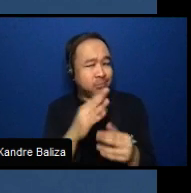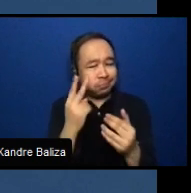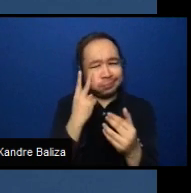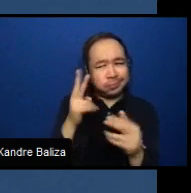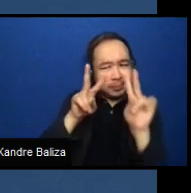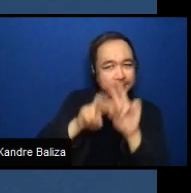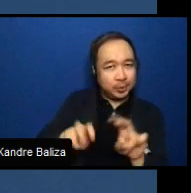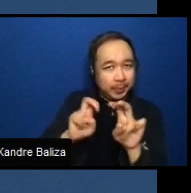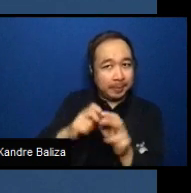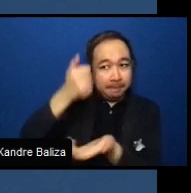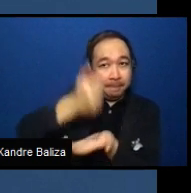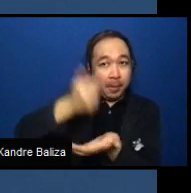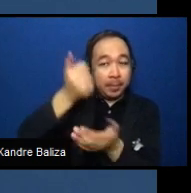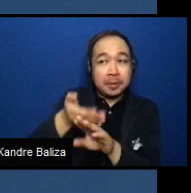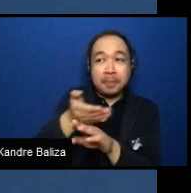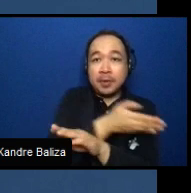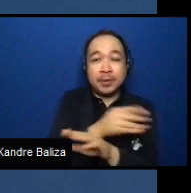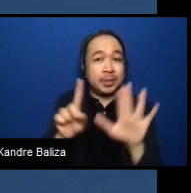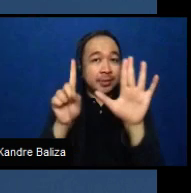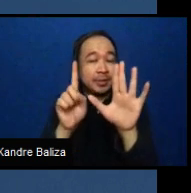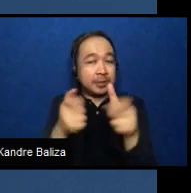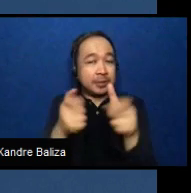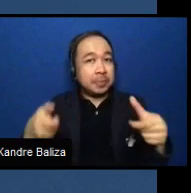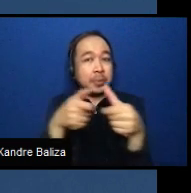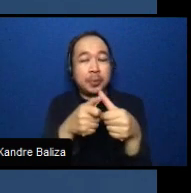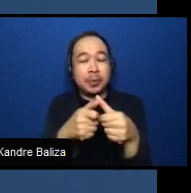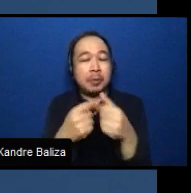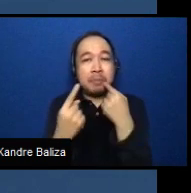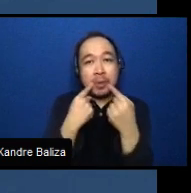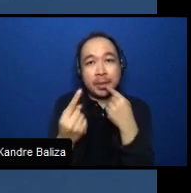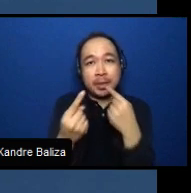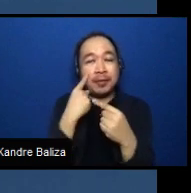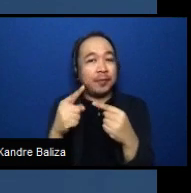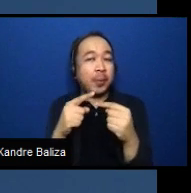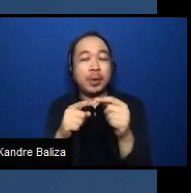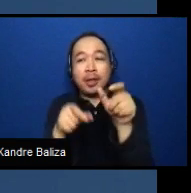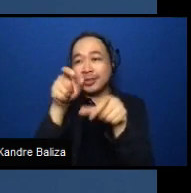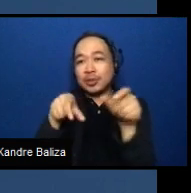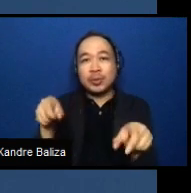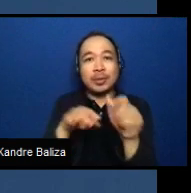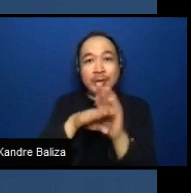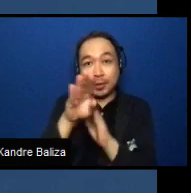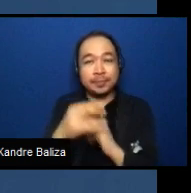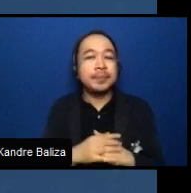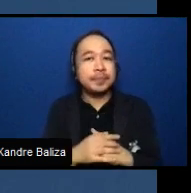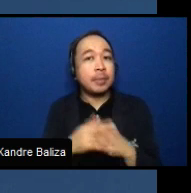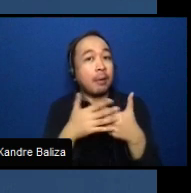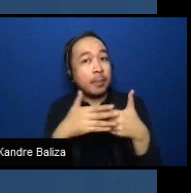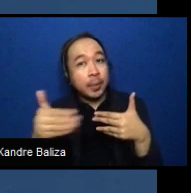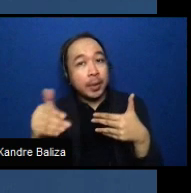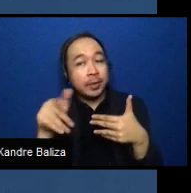before the 6th session of the Committee on Social Development. Subsequently, The monitoring framework